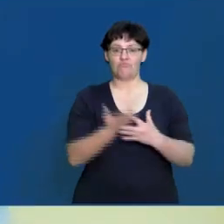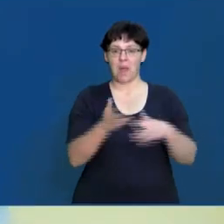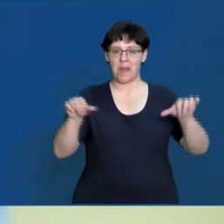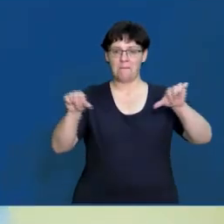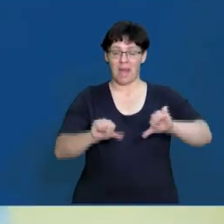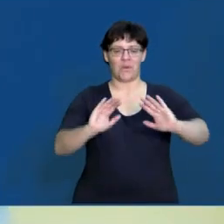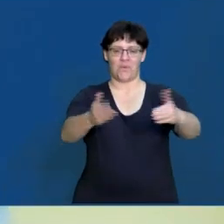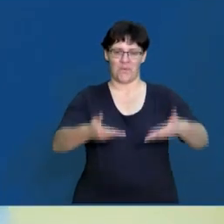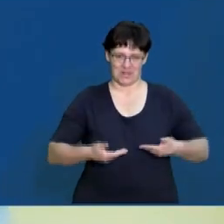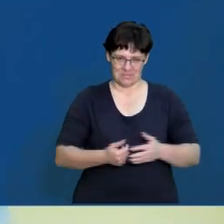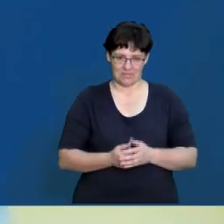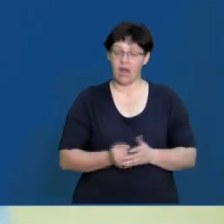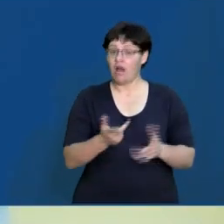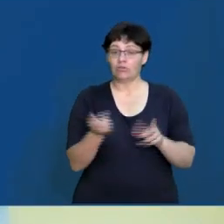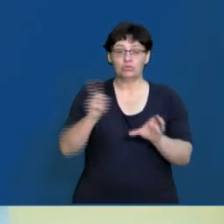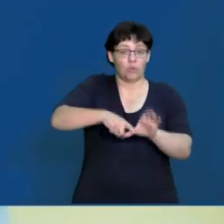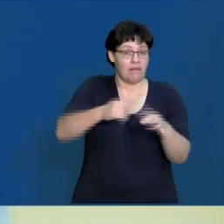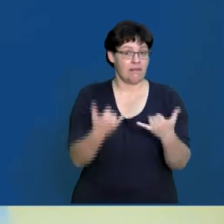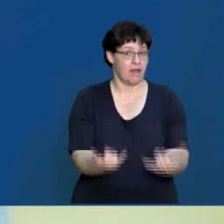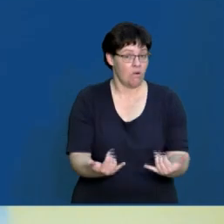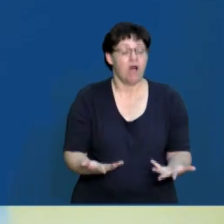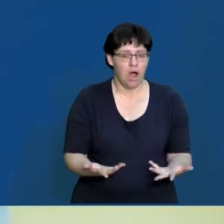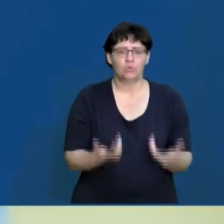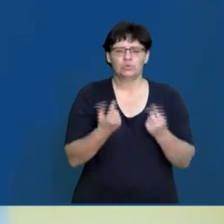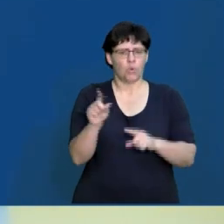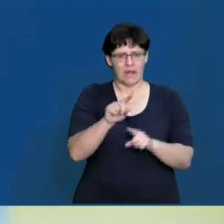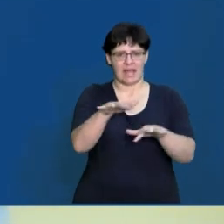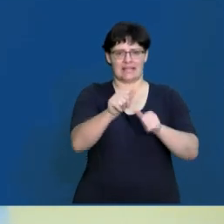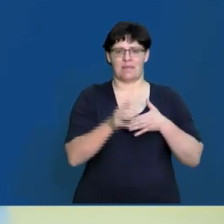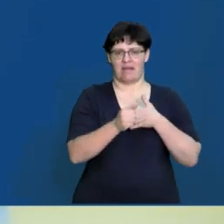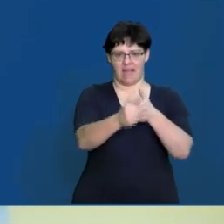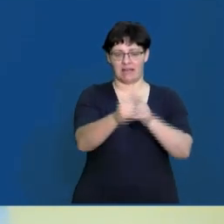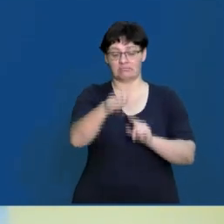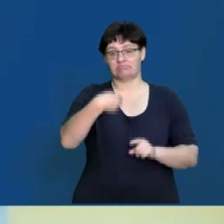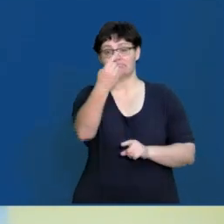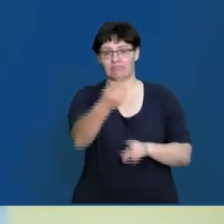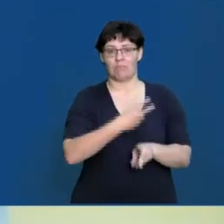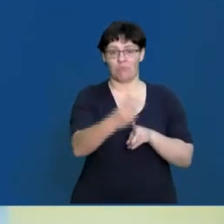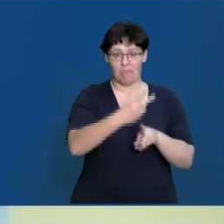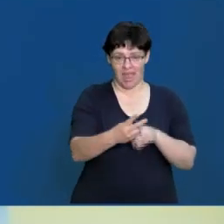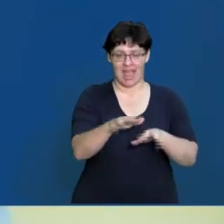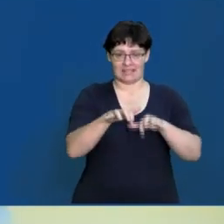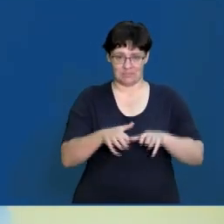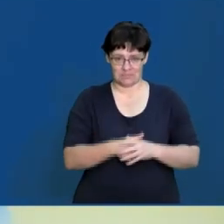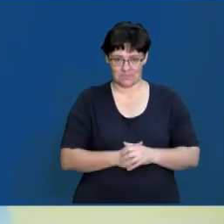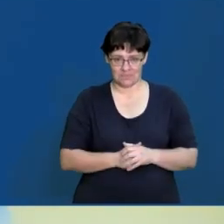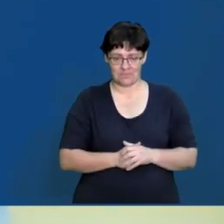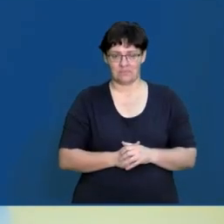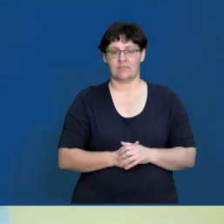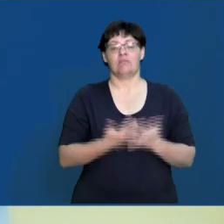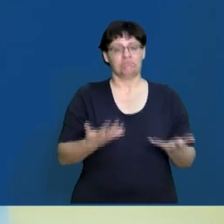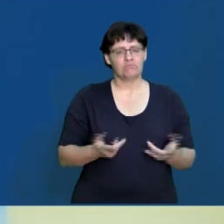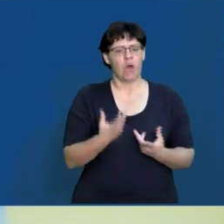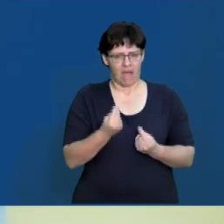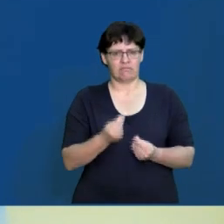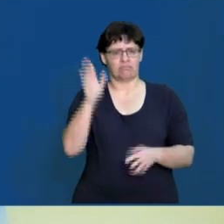Welcome back from the break, Matrix. If you've just joined us, we are doing your exam guide to help you prep for the upcoming exams.